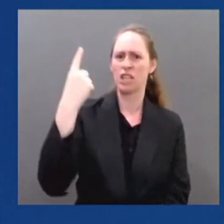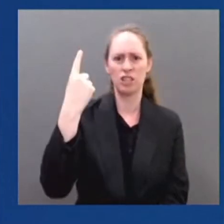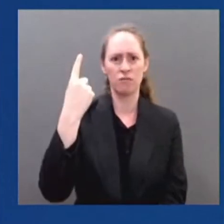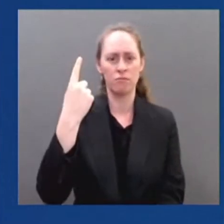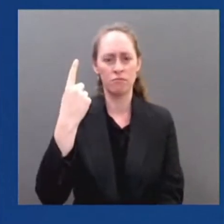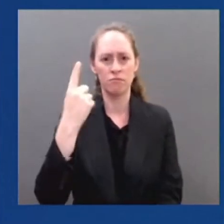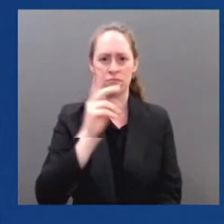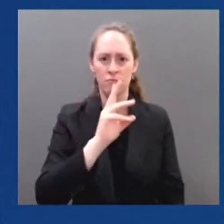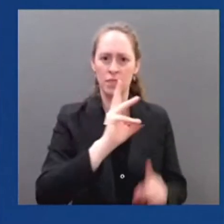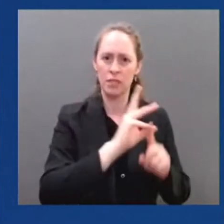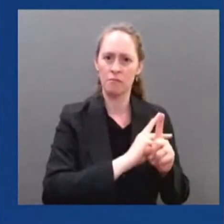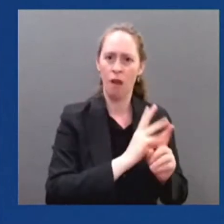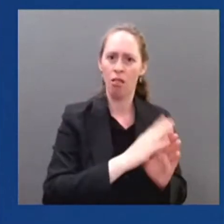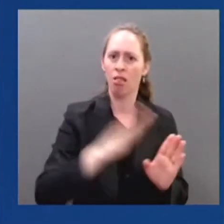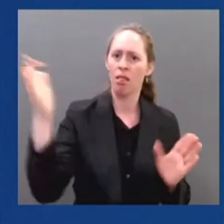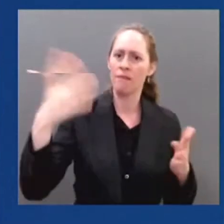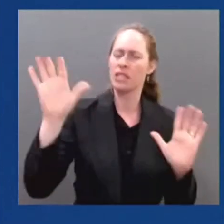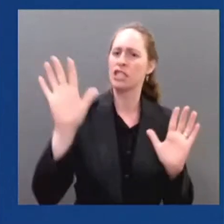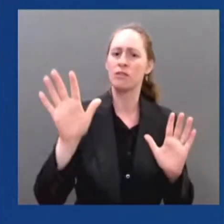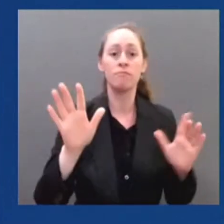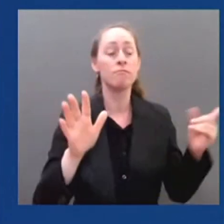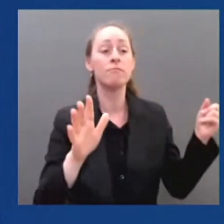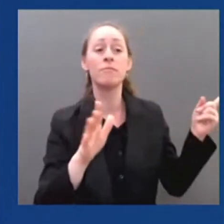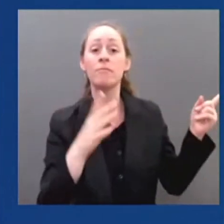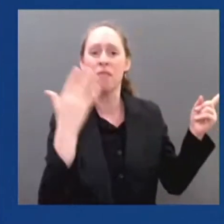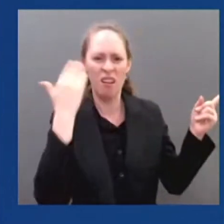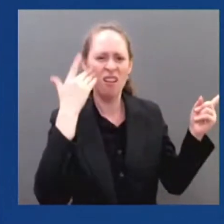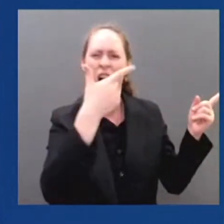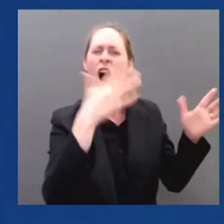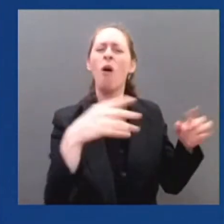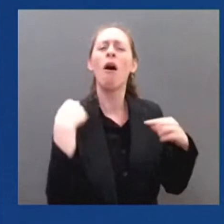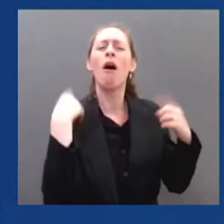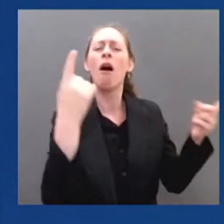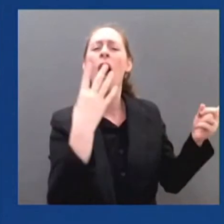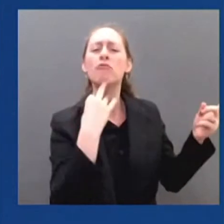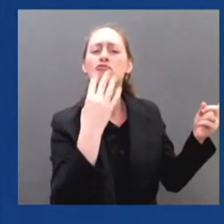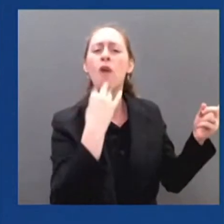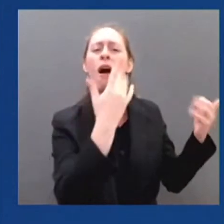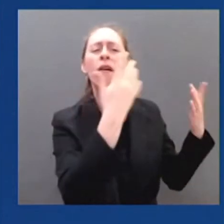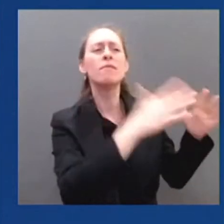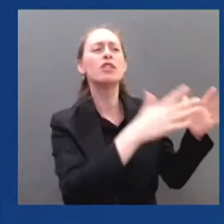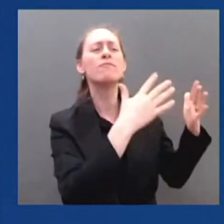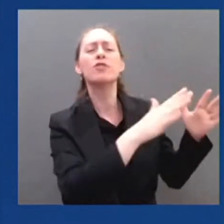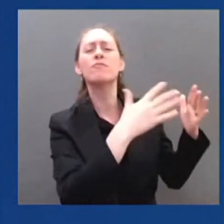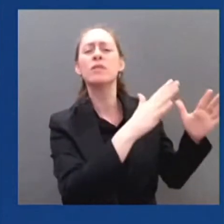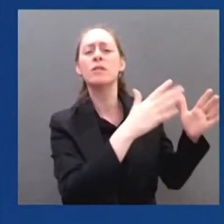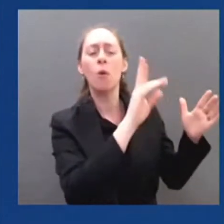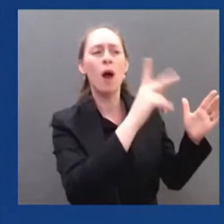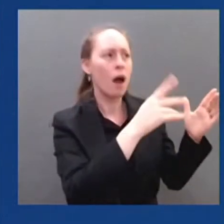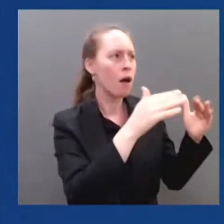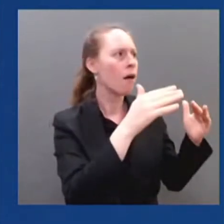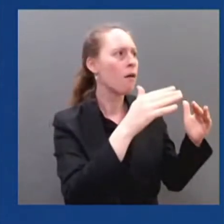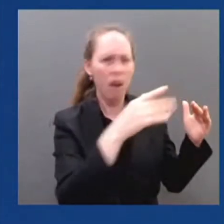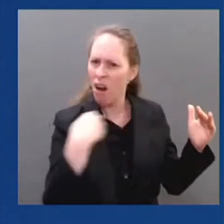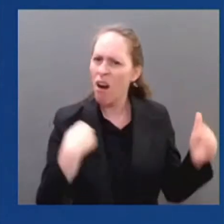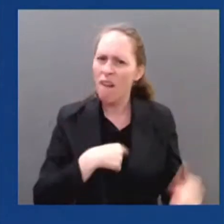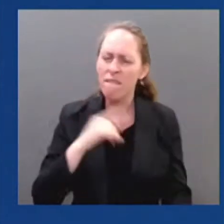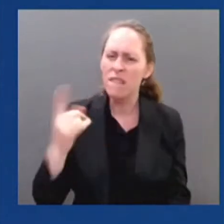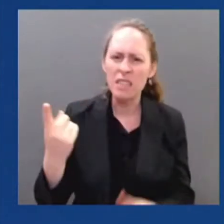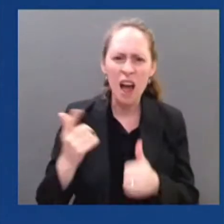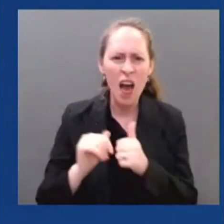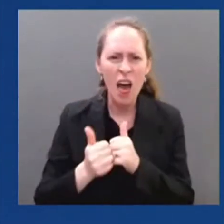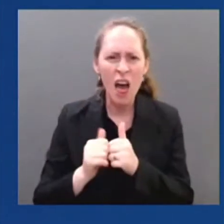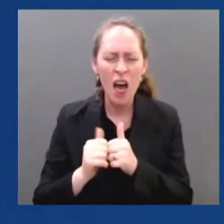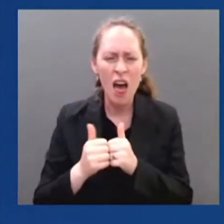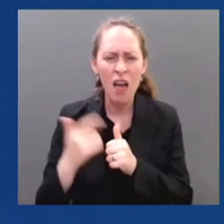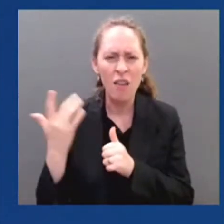punch. Just wondering why that was not the case this time. Thanks. Yeah, so let me start on the second and then the first question of when we will have data on vaccines